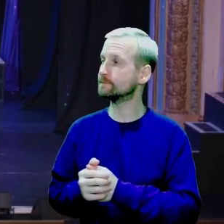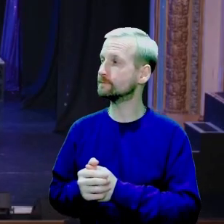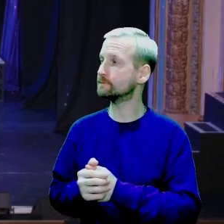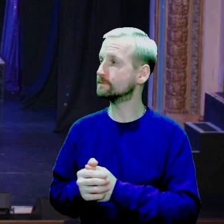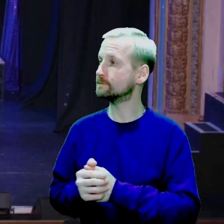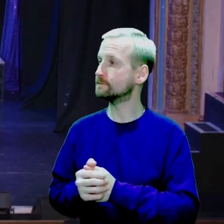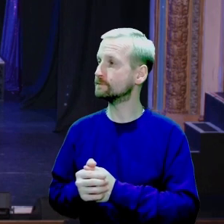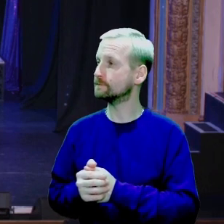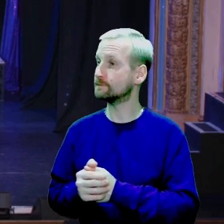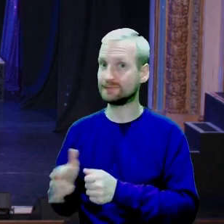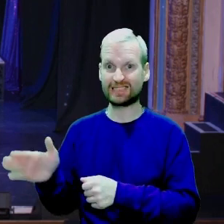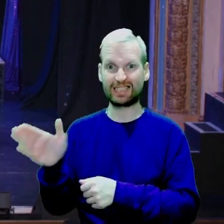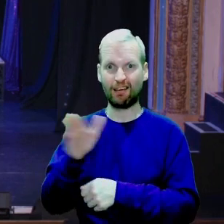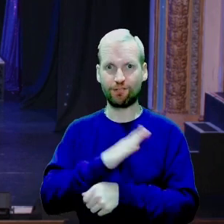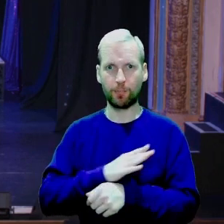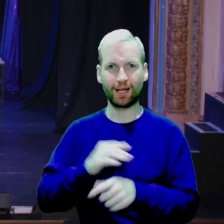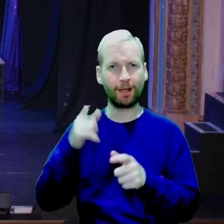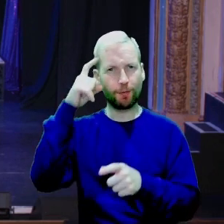Stunned silence.